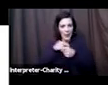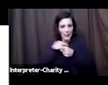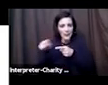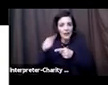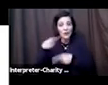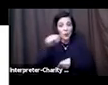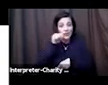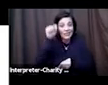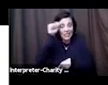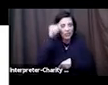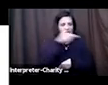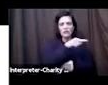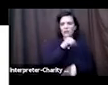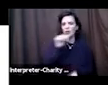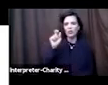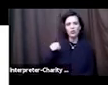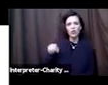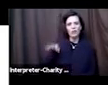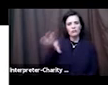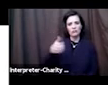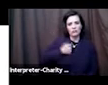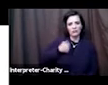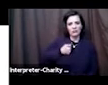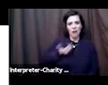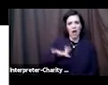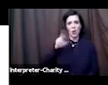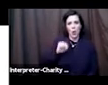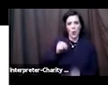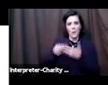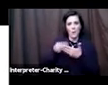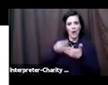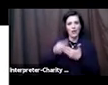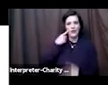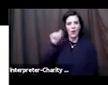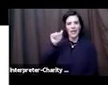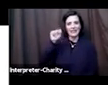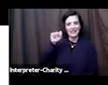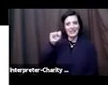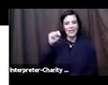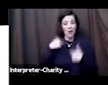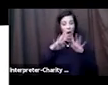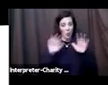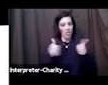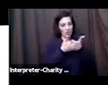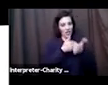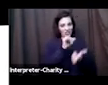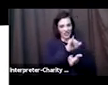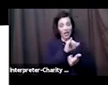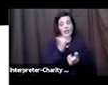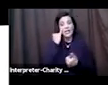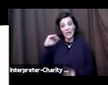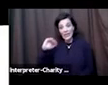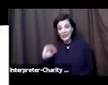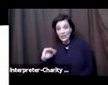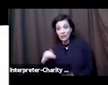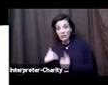spend their own money on AT. And I would like to challenge that a little bit. If a little kid needs AT,